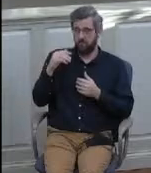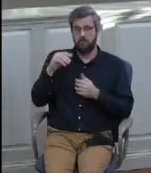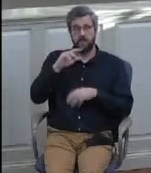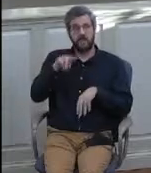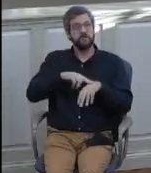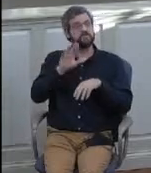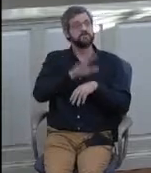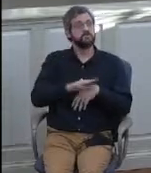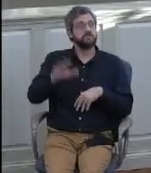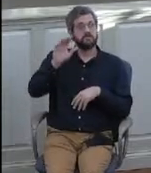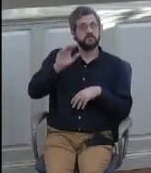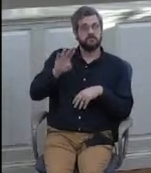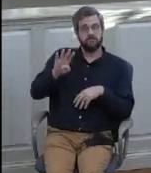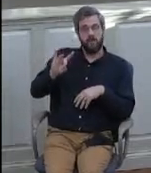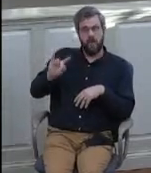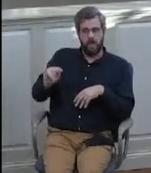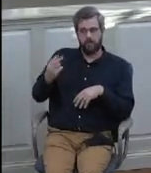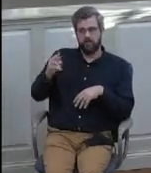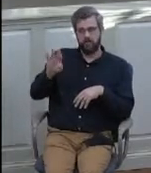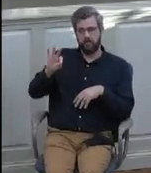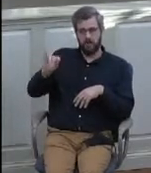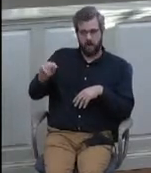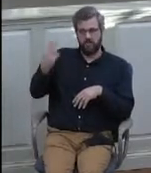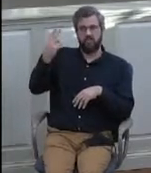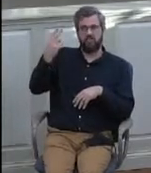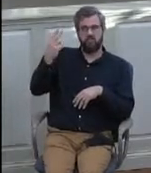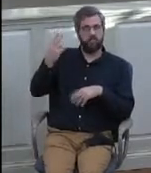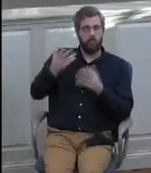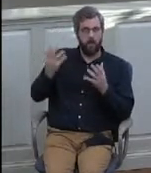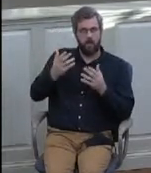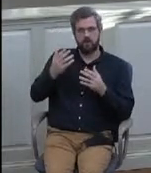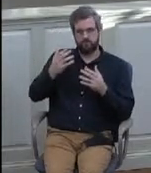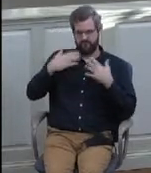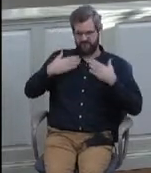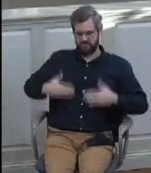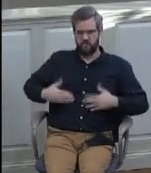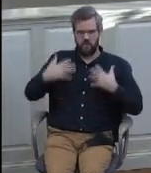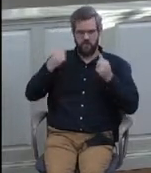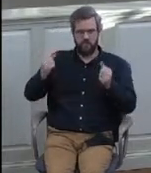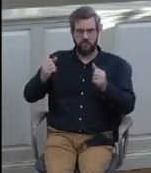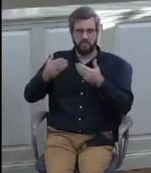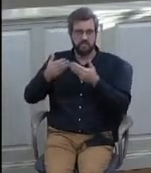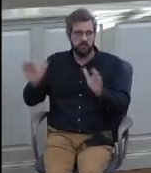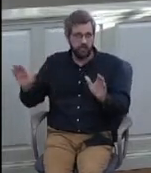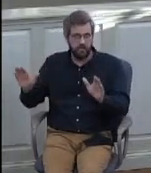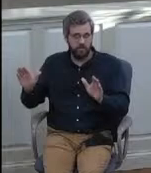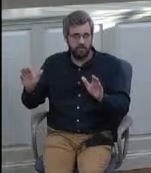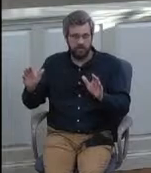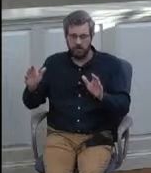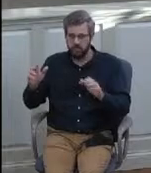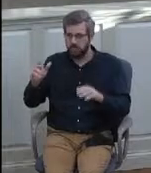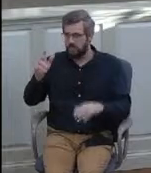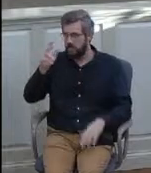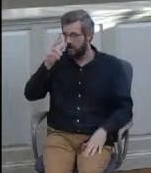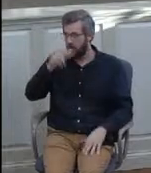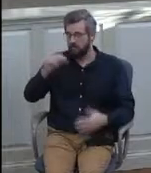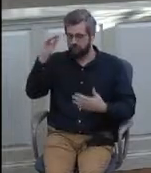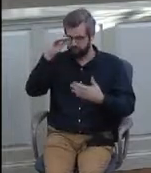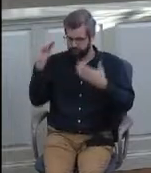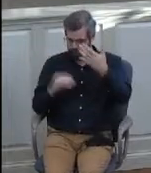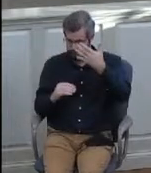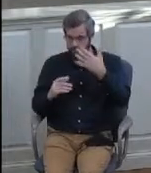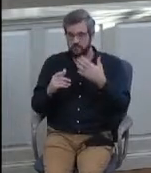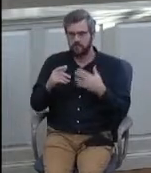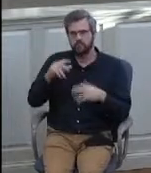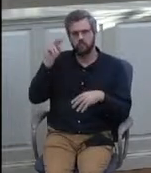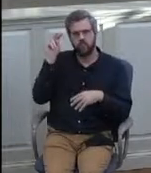nation already for our overall physical health. And I hope, because if you look at a lot of the deaths